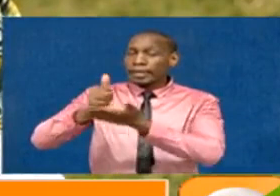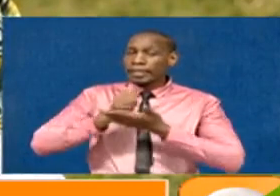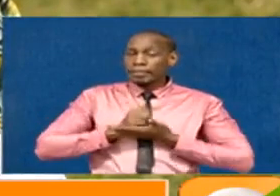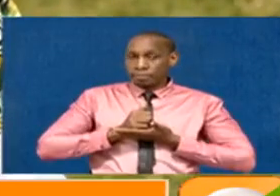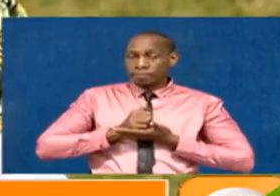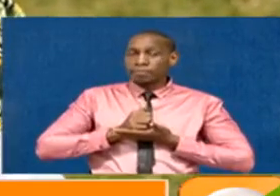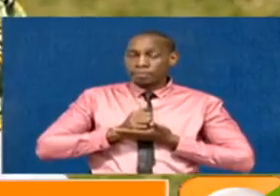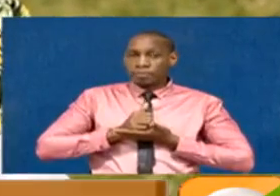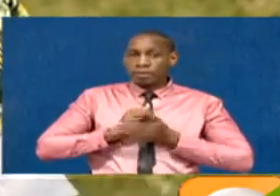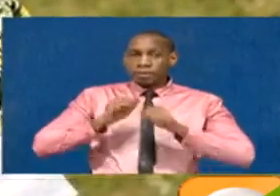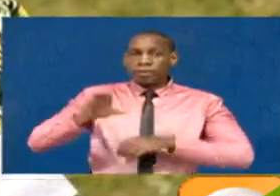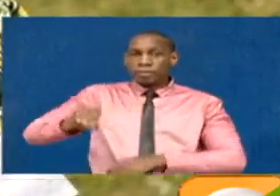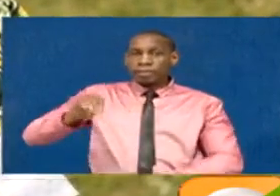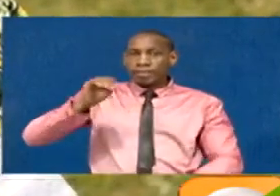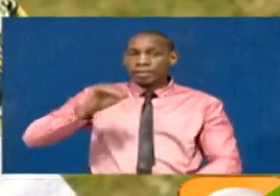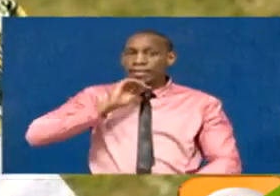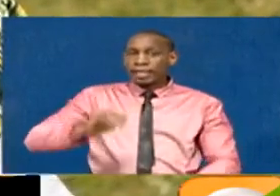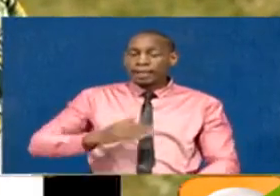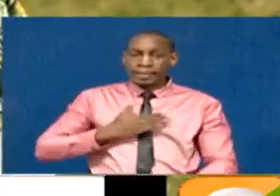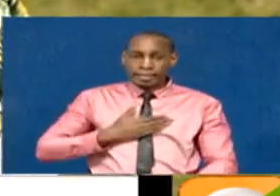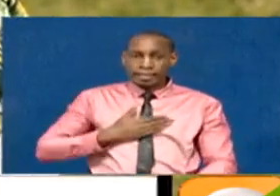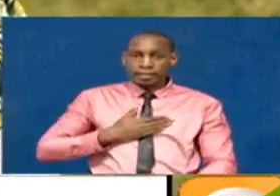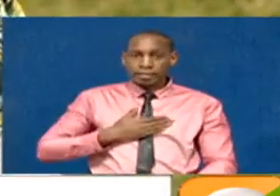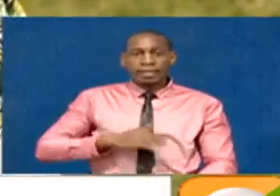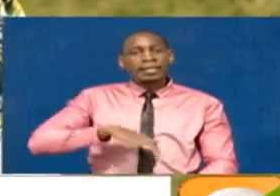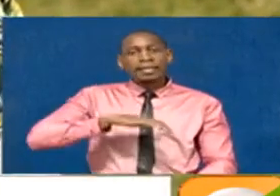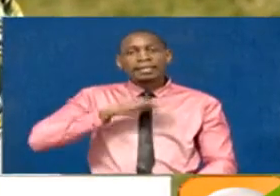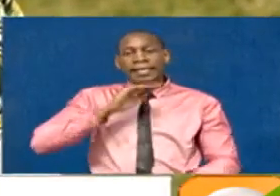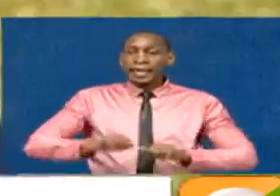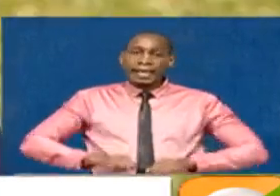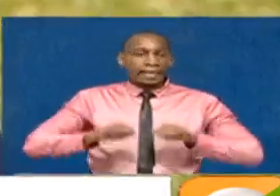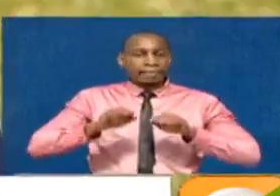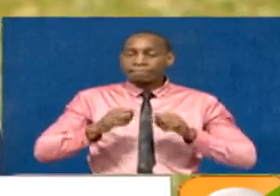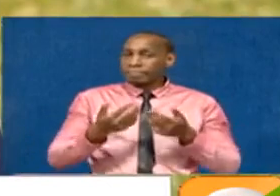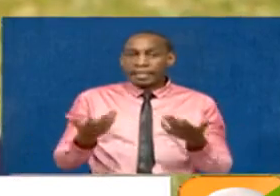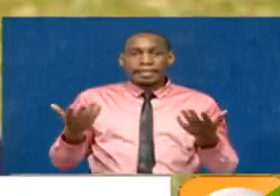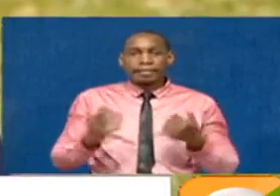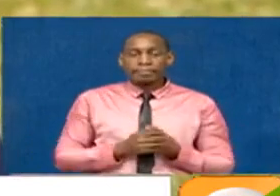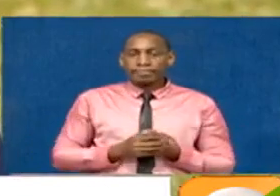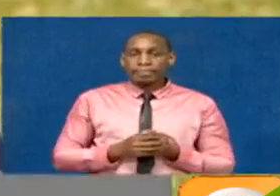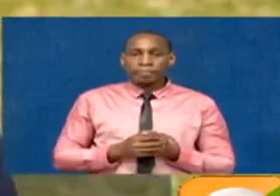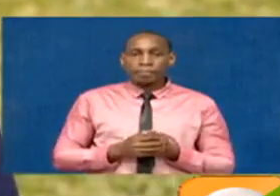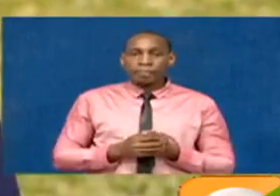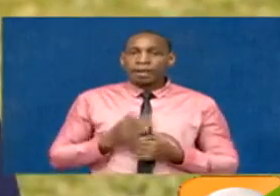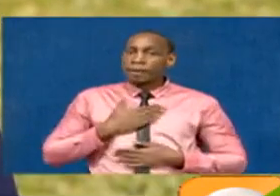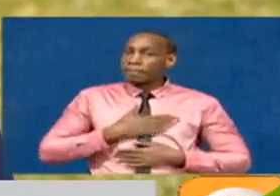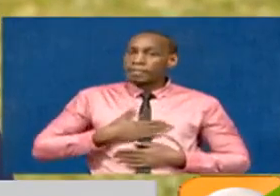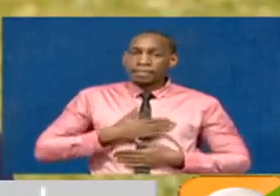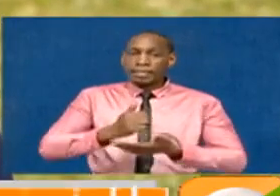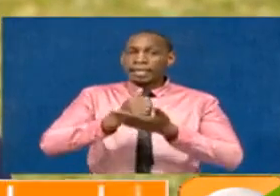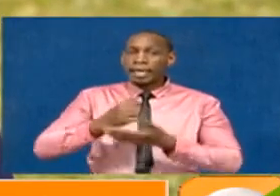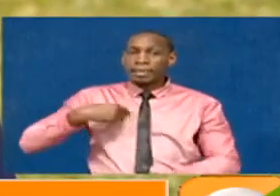anisaidie kupata mtoto yangu, dead or alive. Please assist